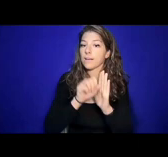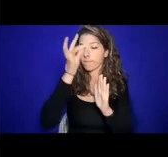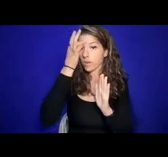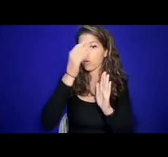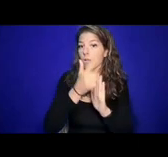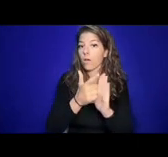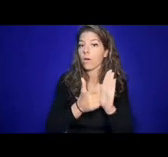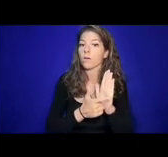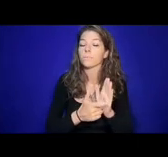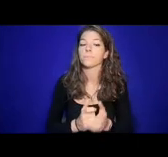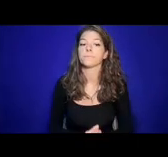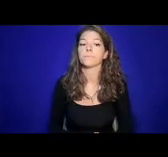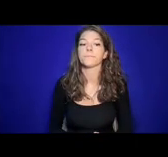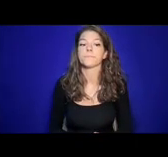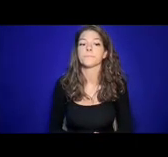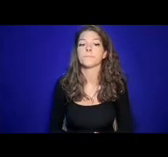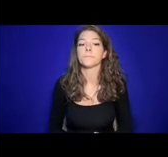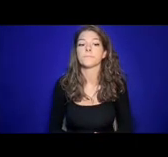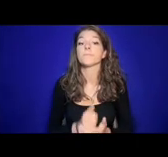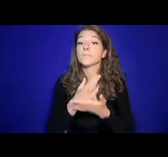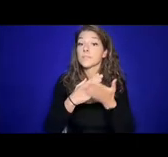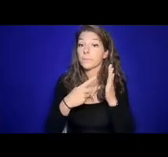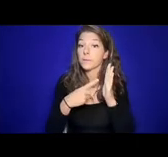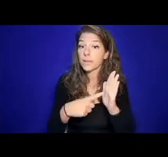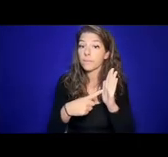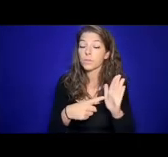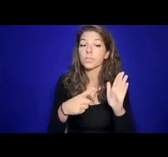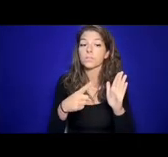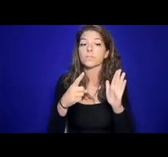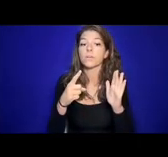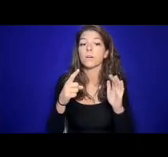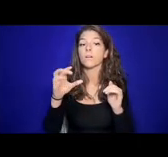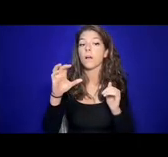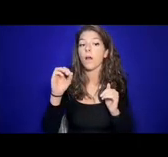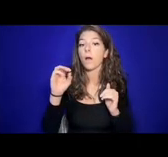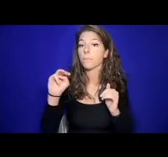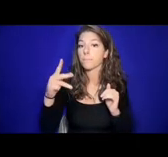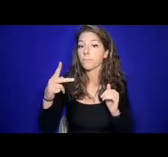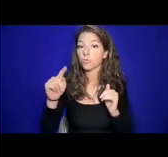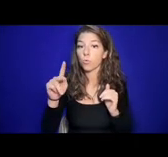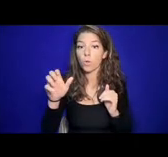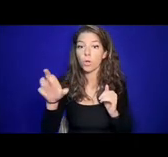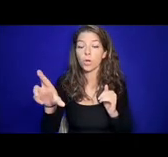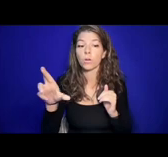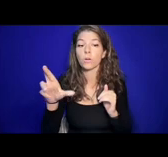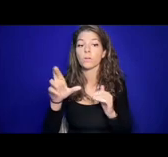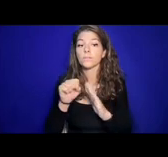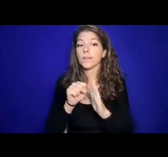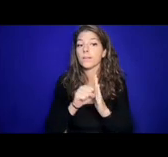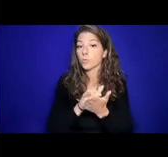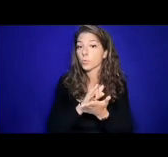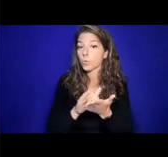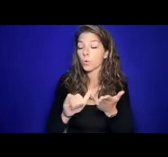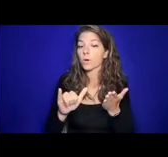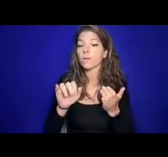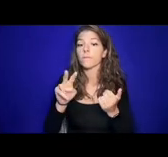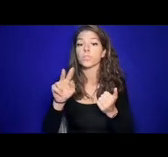federal law. And some examples are the comptroller for the state of New York,